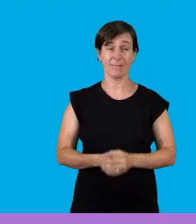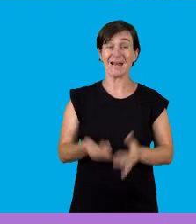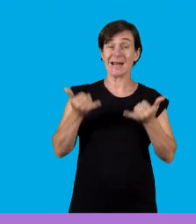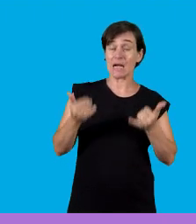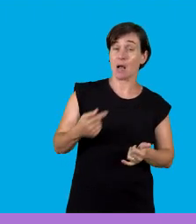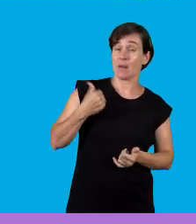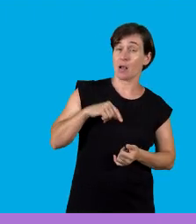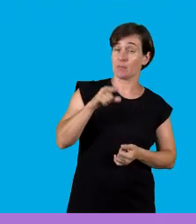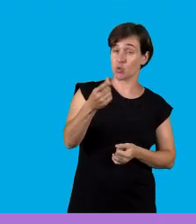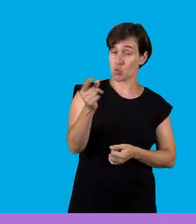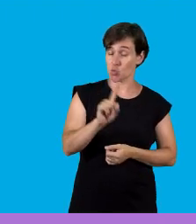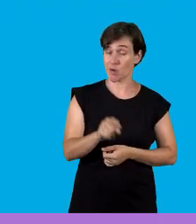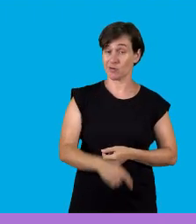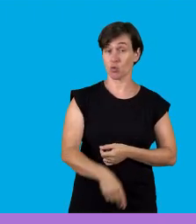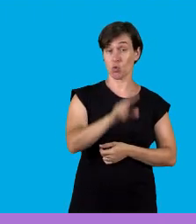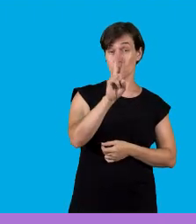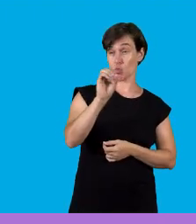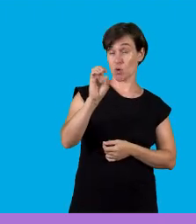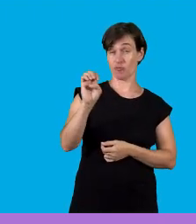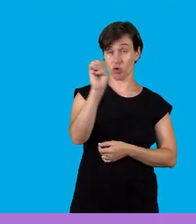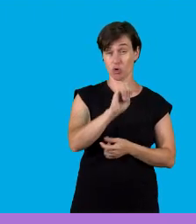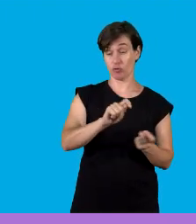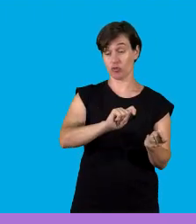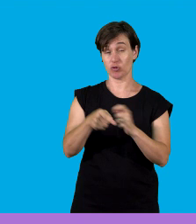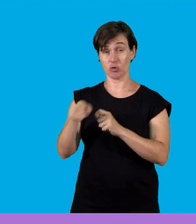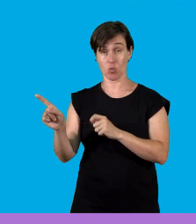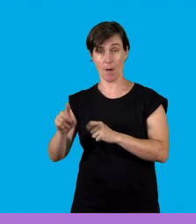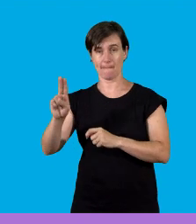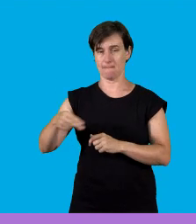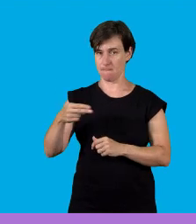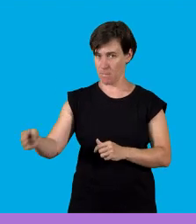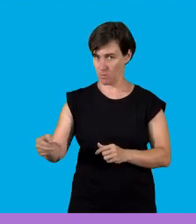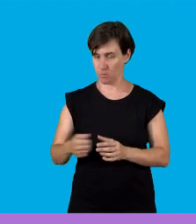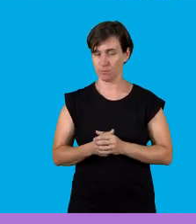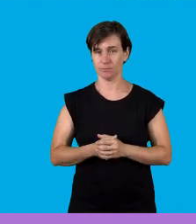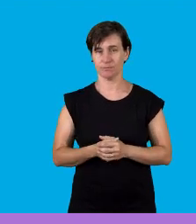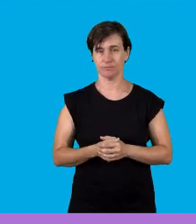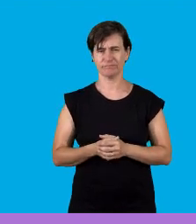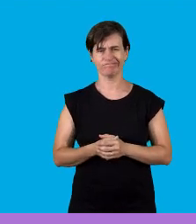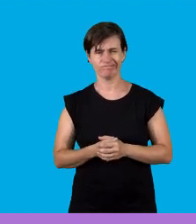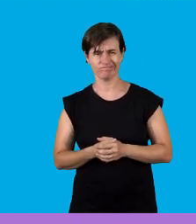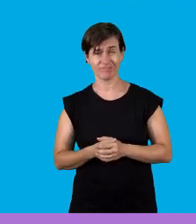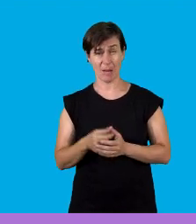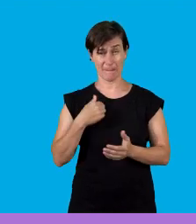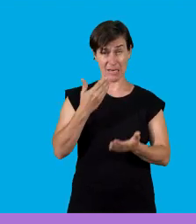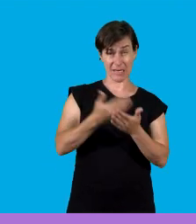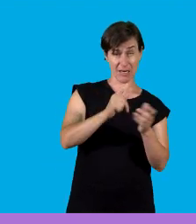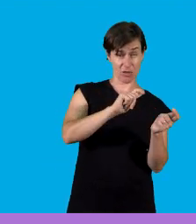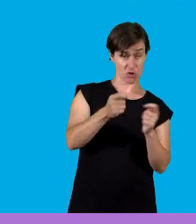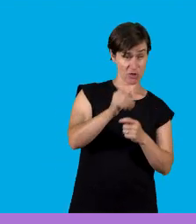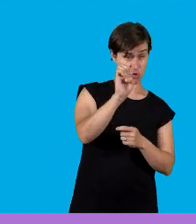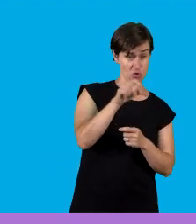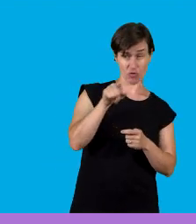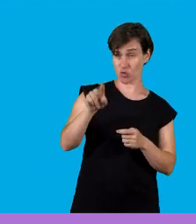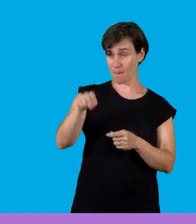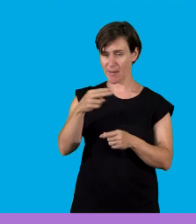time around, I would like us to convert 200 euros to pounds. Guys, again, do I have